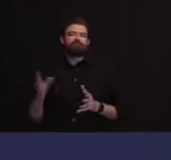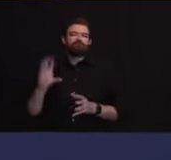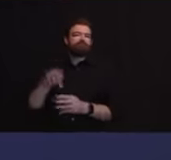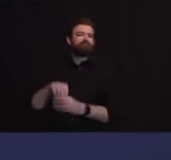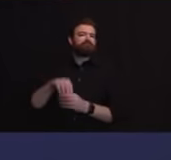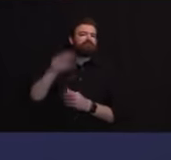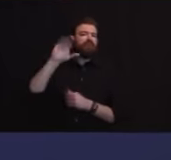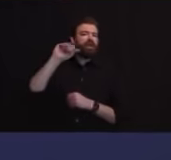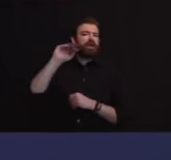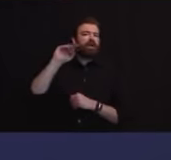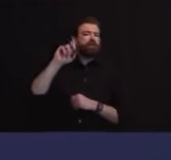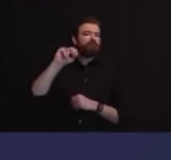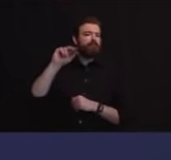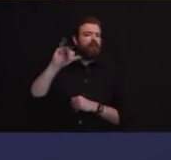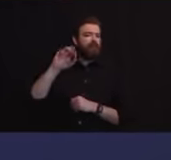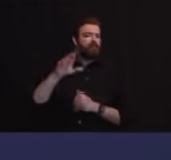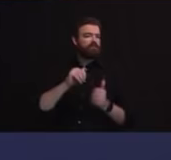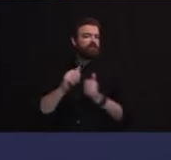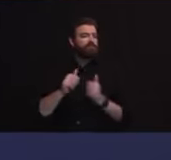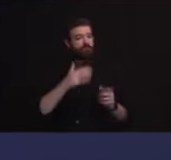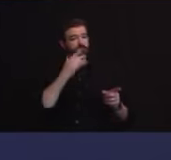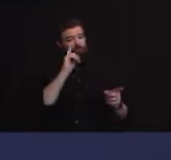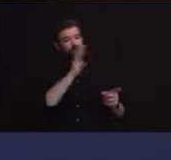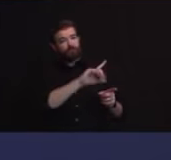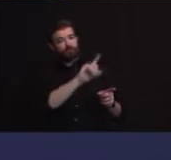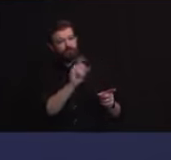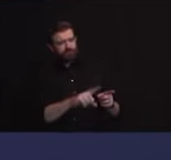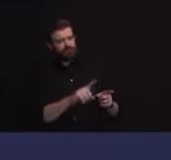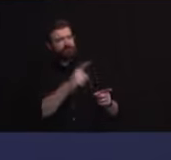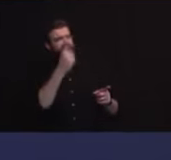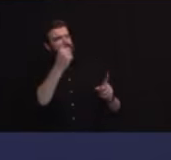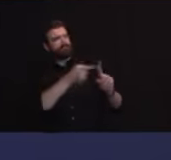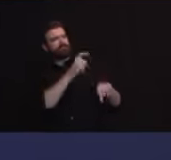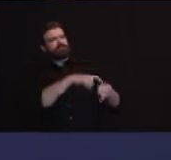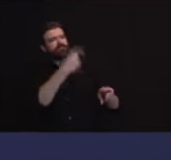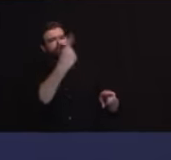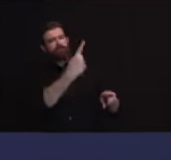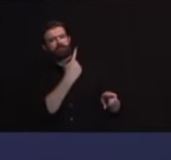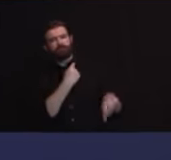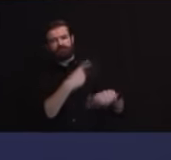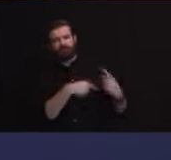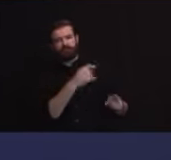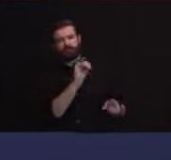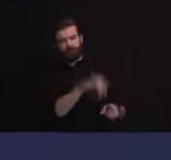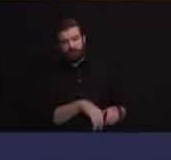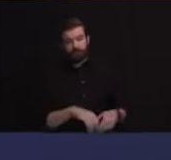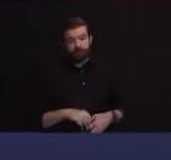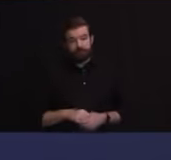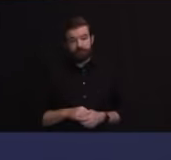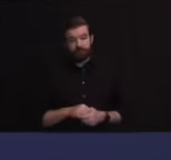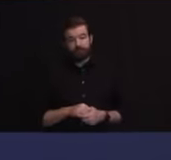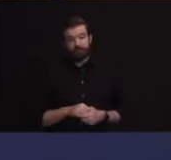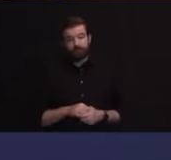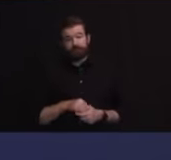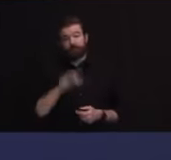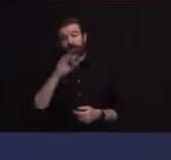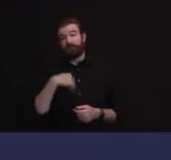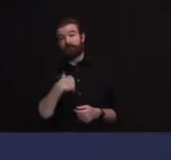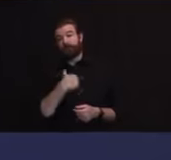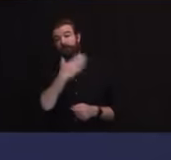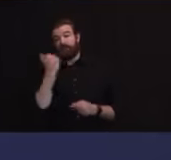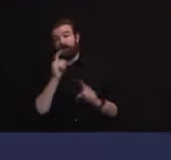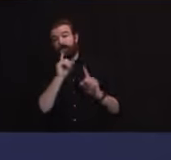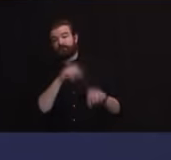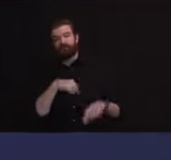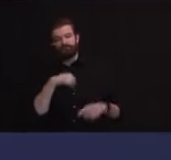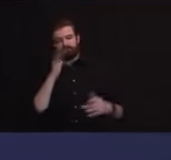But I appreciate your asking. First time I've been asked that question. So if we come up with a crisper answer, I'll come back to you. I will say this, by the